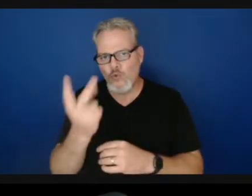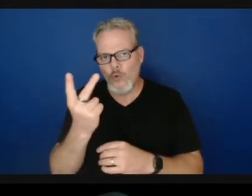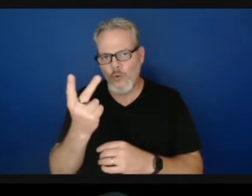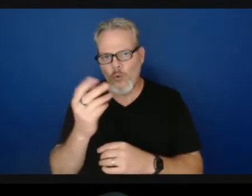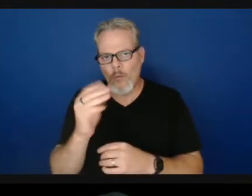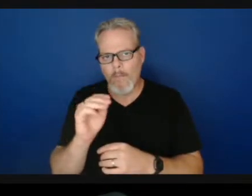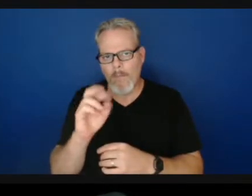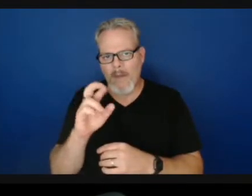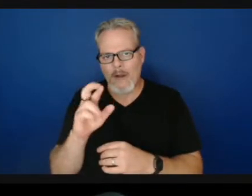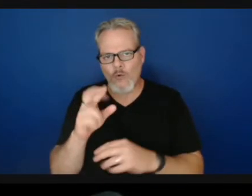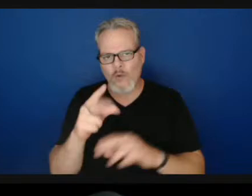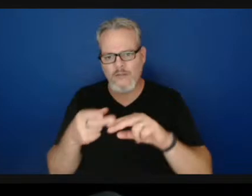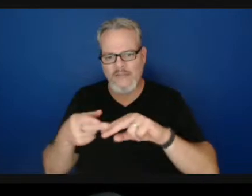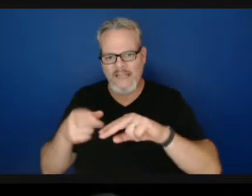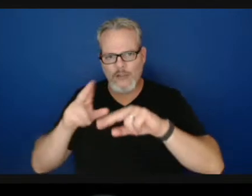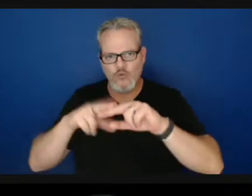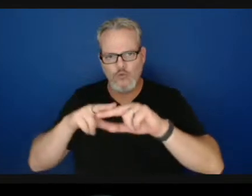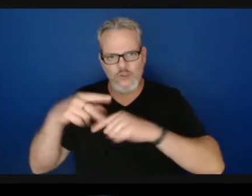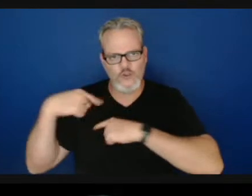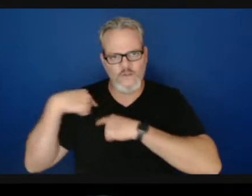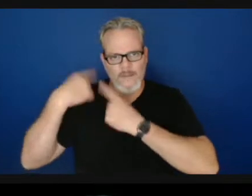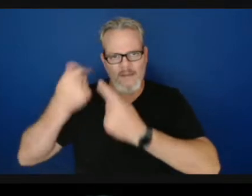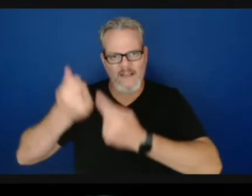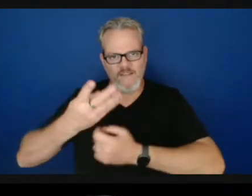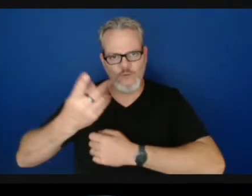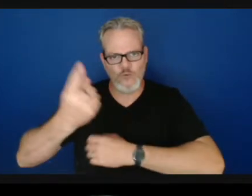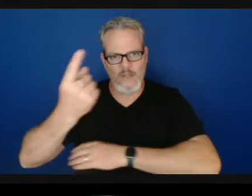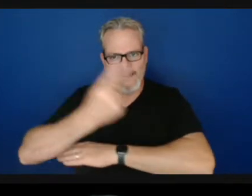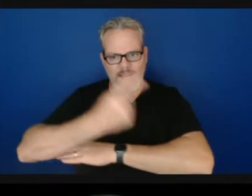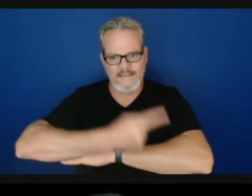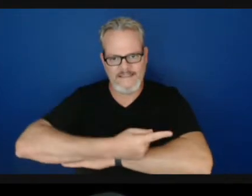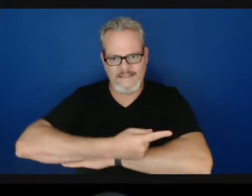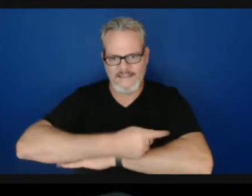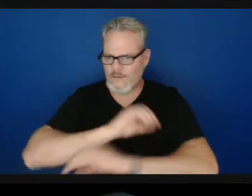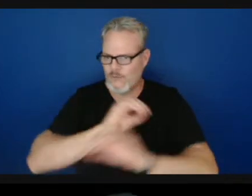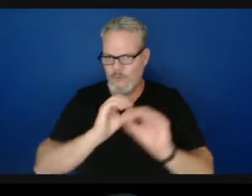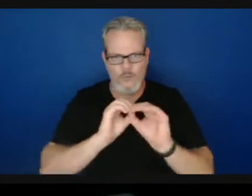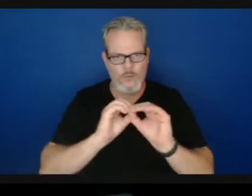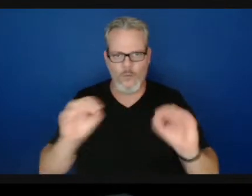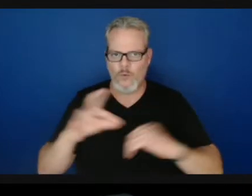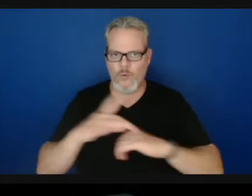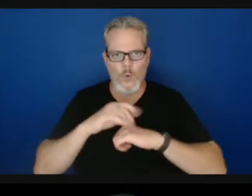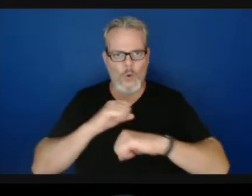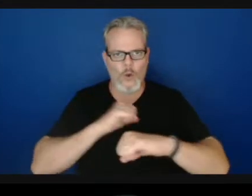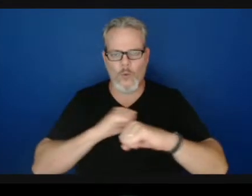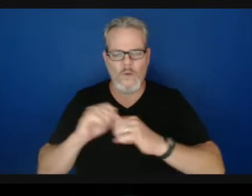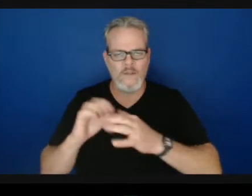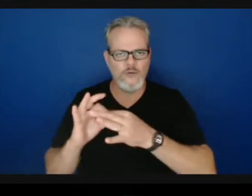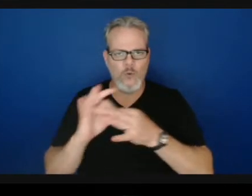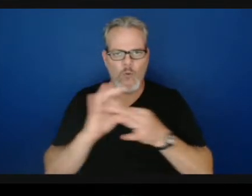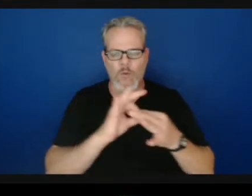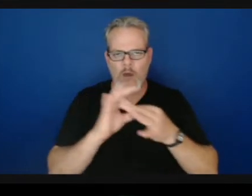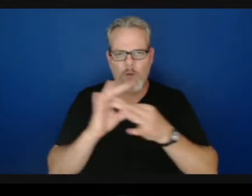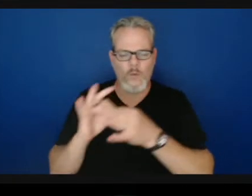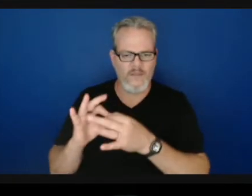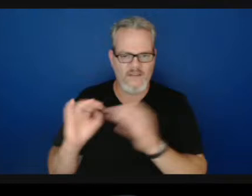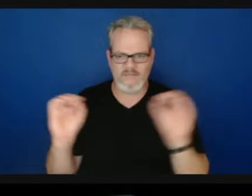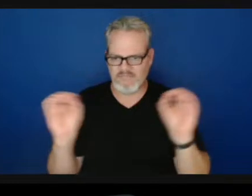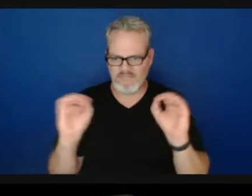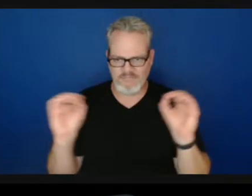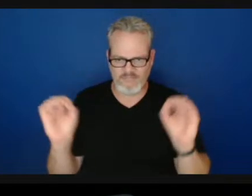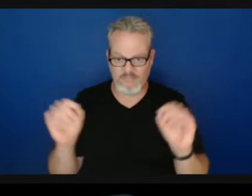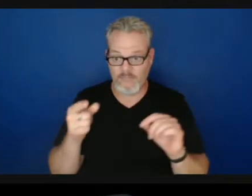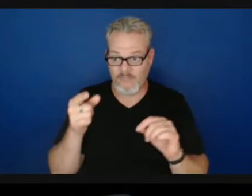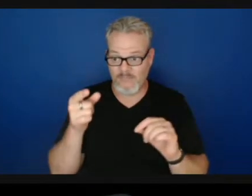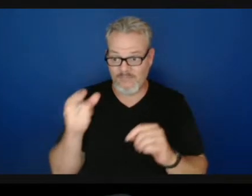seeing over the last couple of days here. No earthquakes to go along with it, really, to speak of. Here is a month-long plot